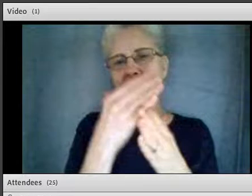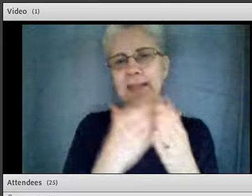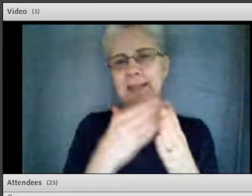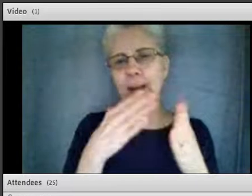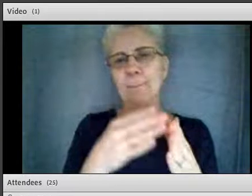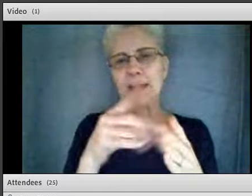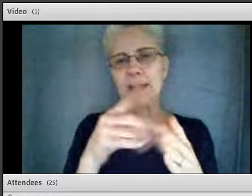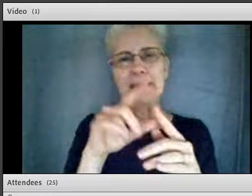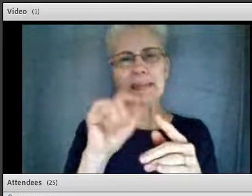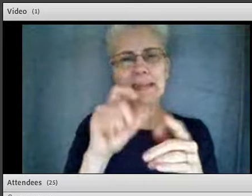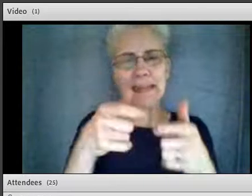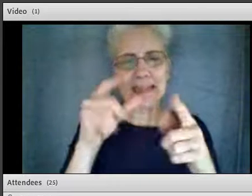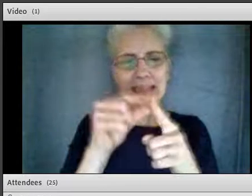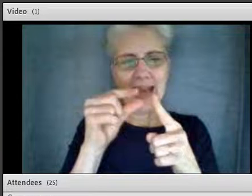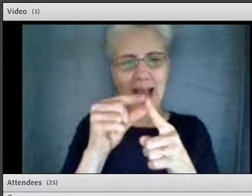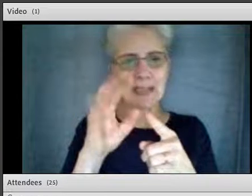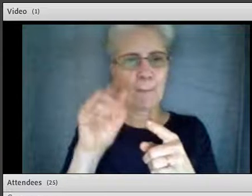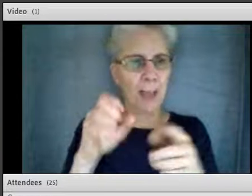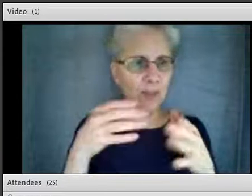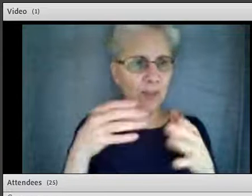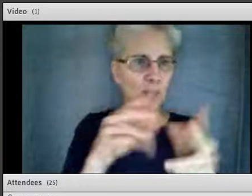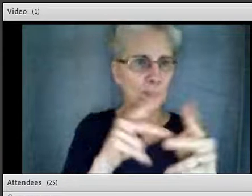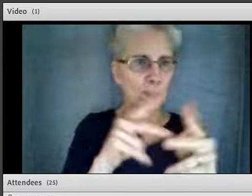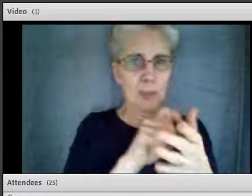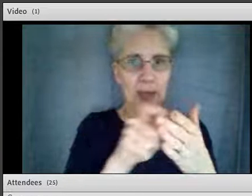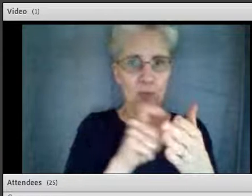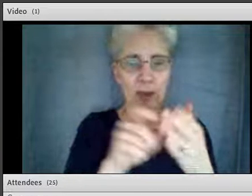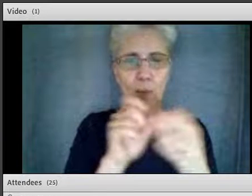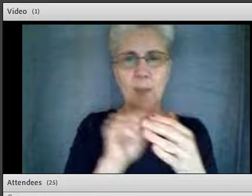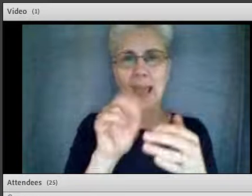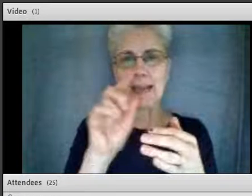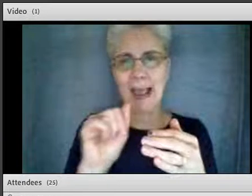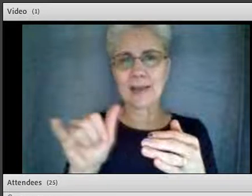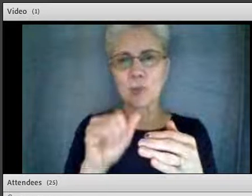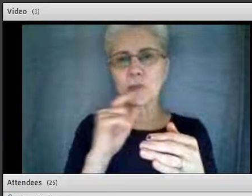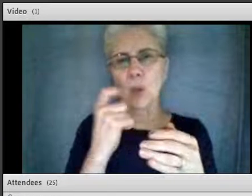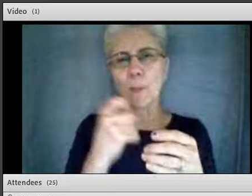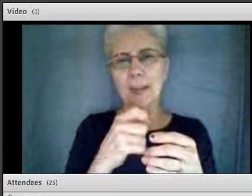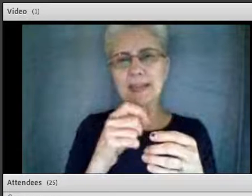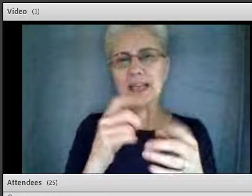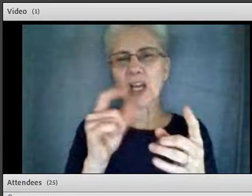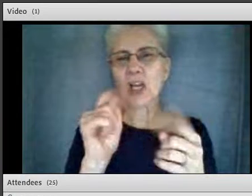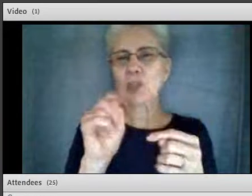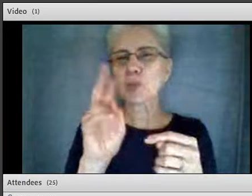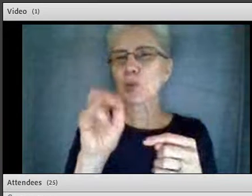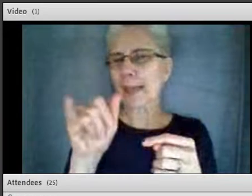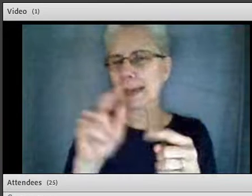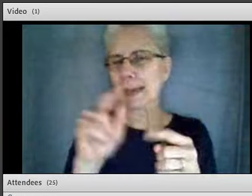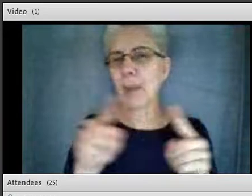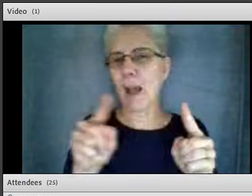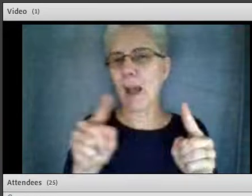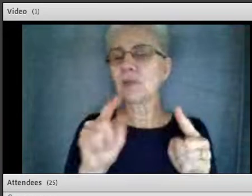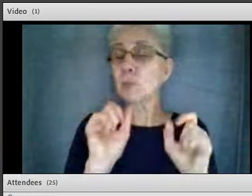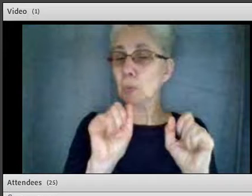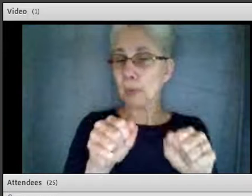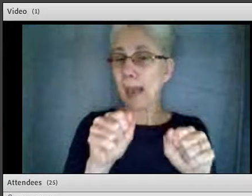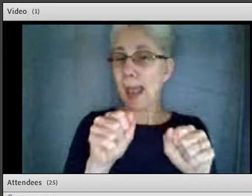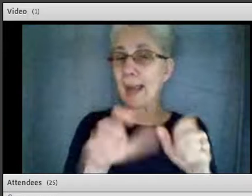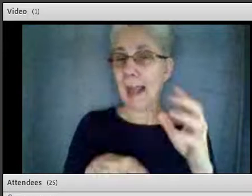with ADA as well. So it's a little more tricky. But you can add some dynamic programs in there that are